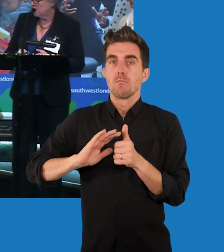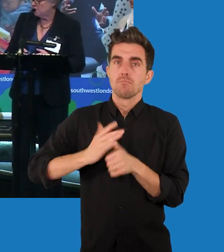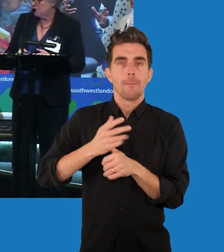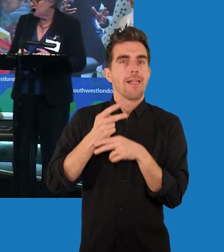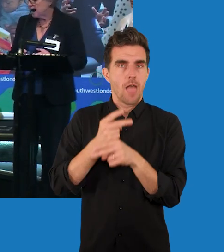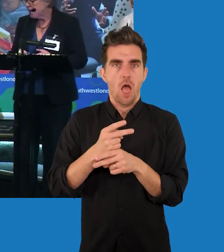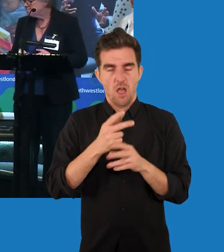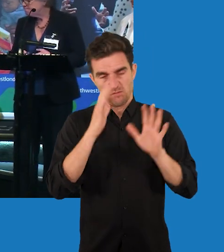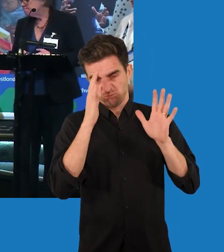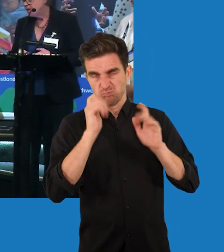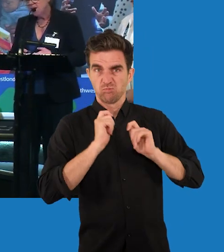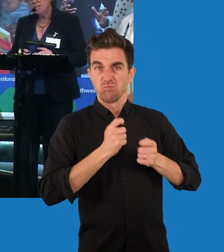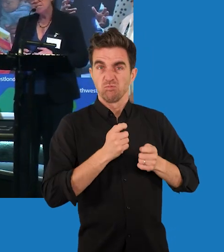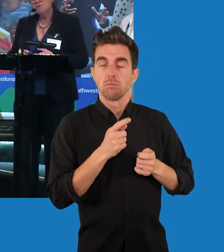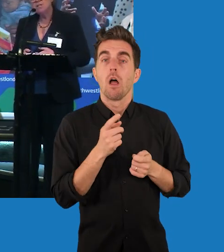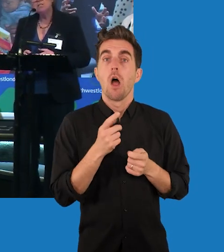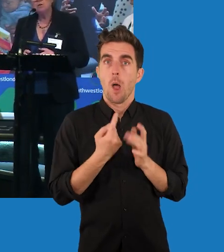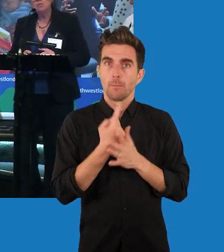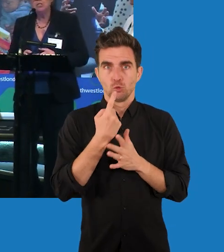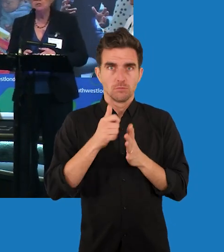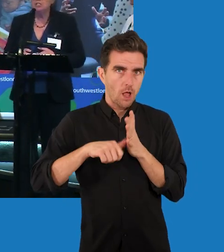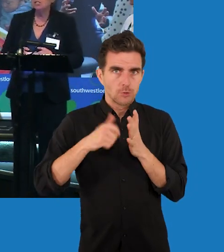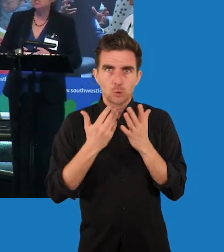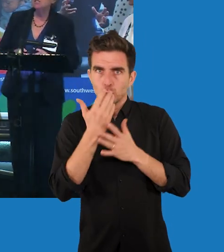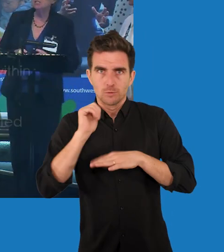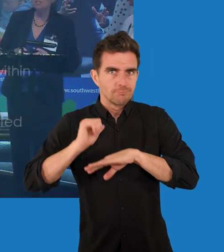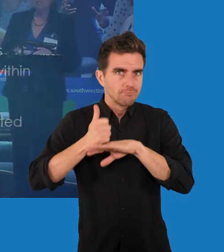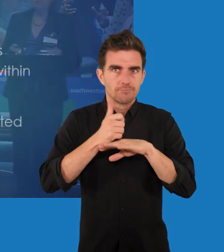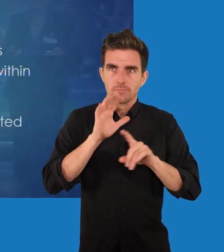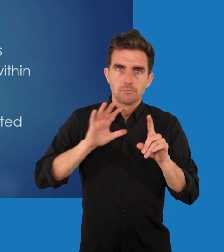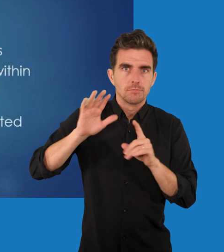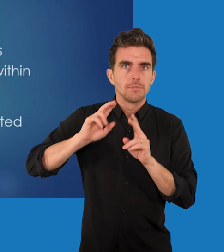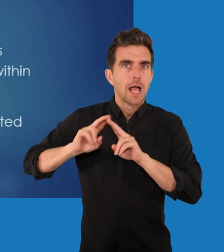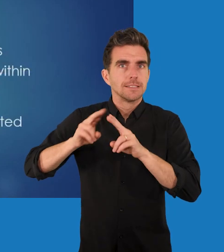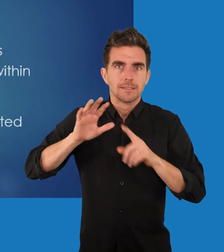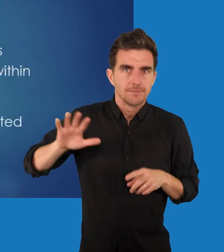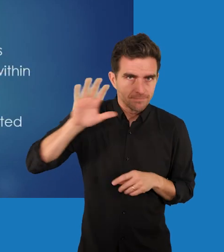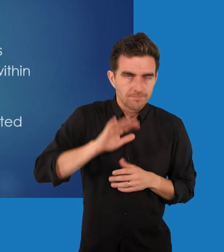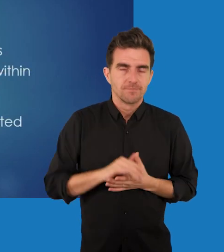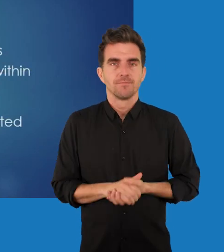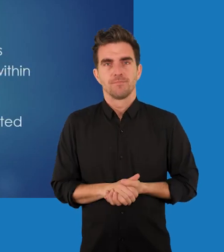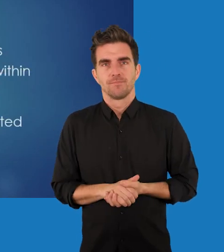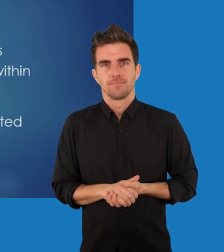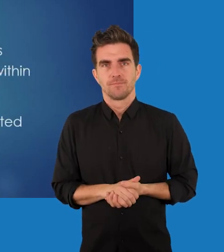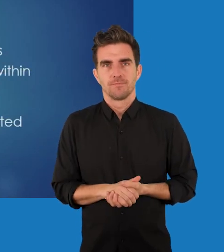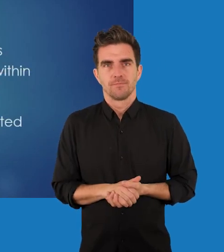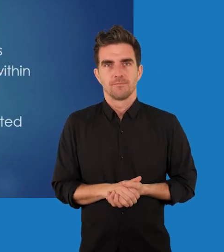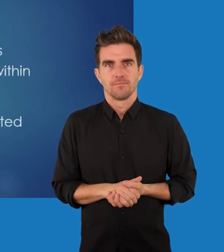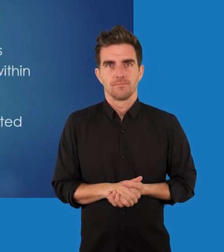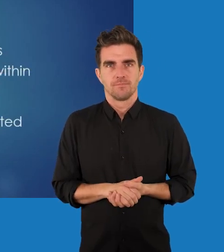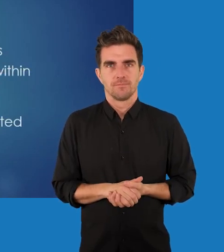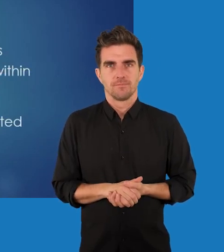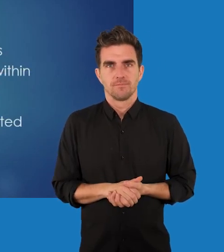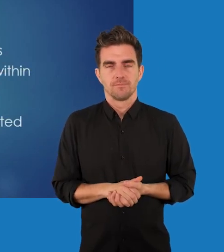of Primary Care, and it's given us the opportunity to start developing new initiatives on the